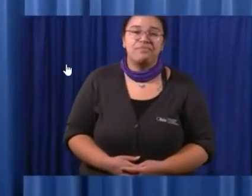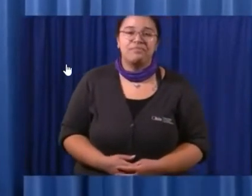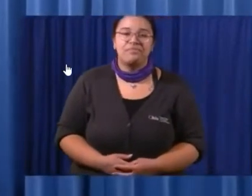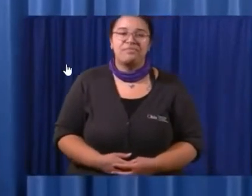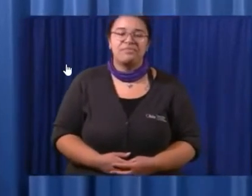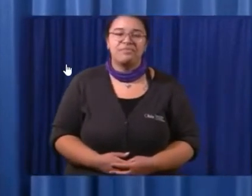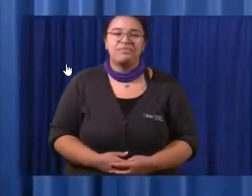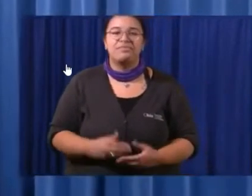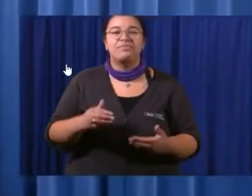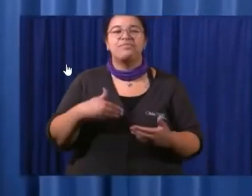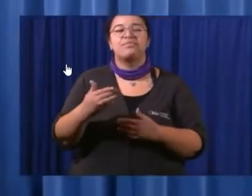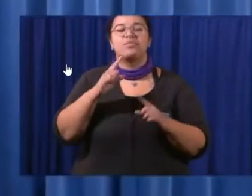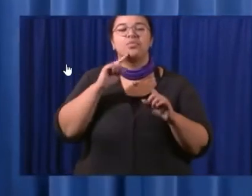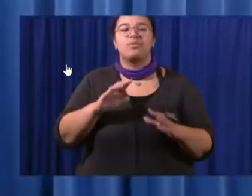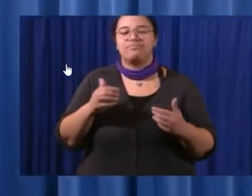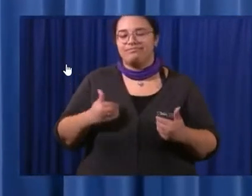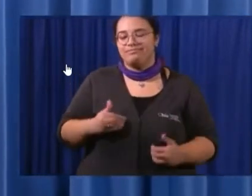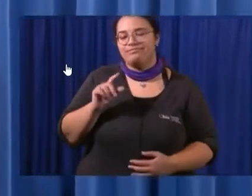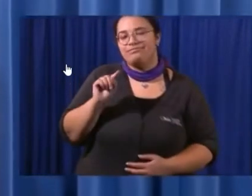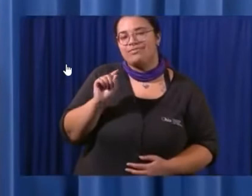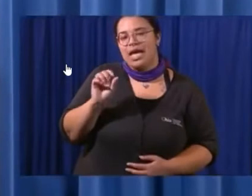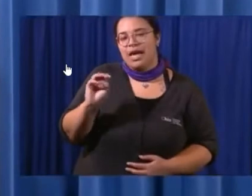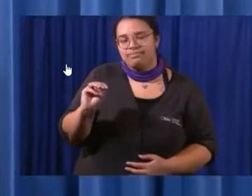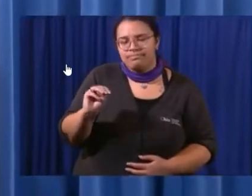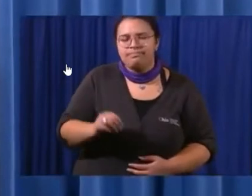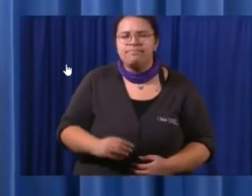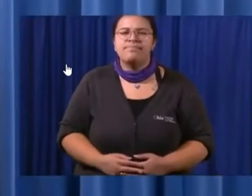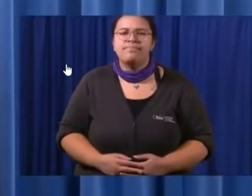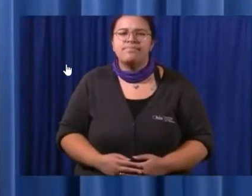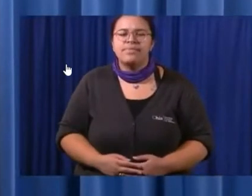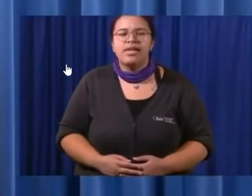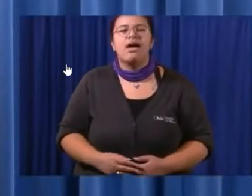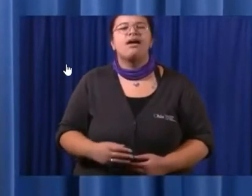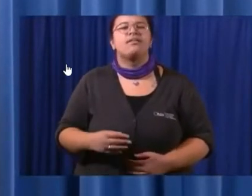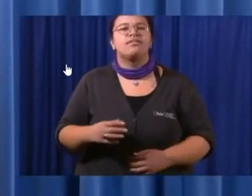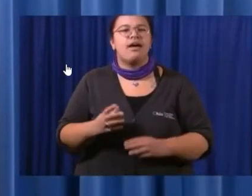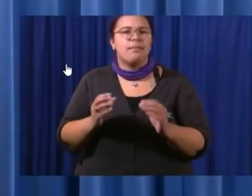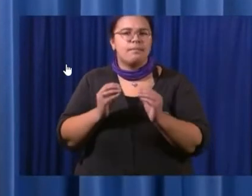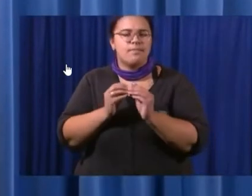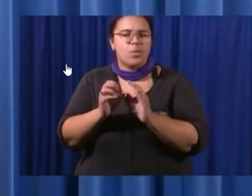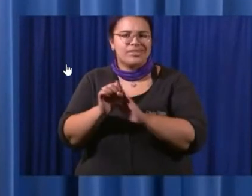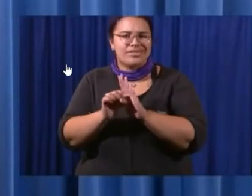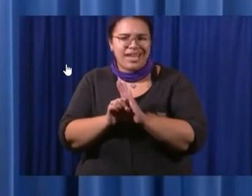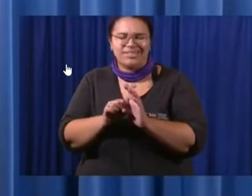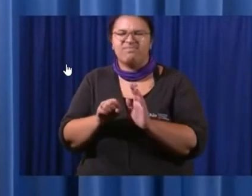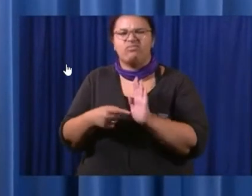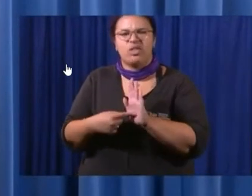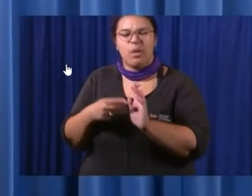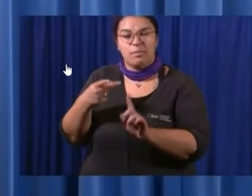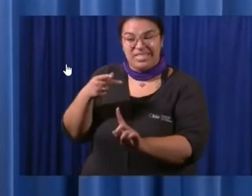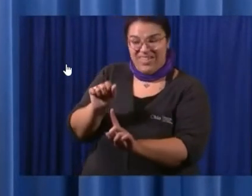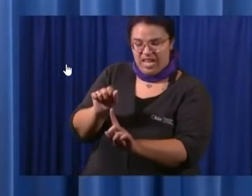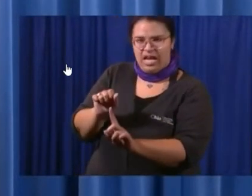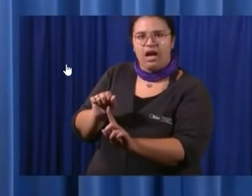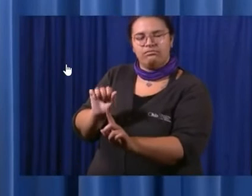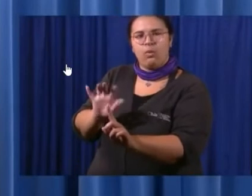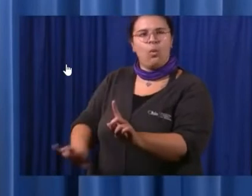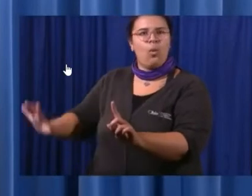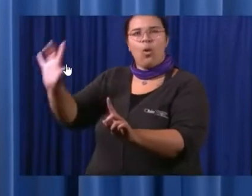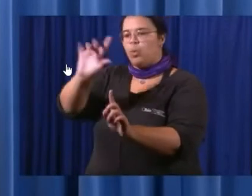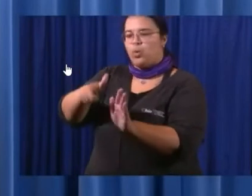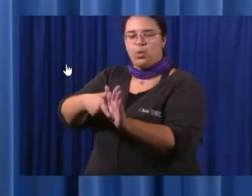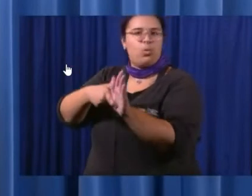Governor Tom Gallick with Gongor News Service. As we see more states such as Pennsylvania enacting a statewide mask mandate, how will the results we